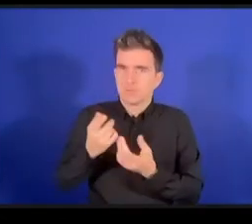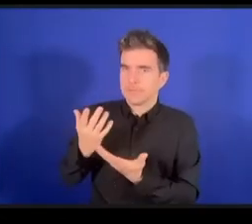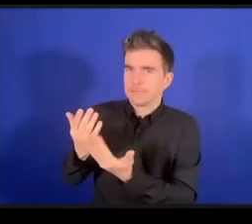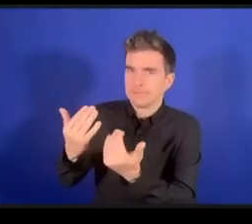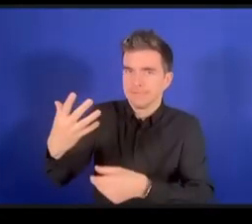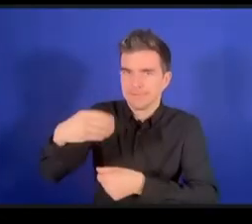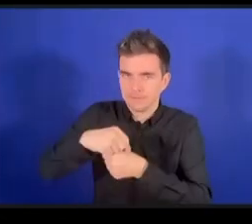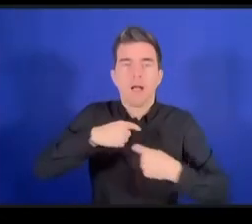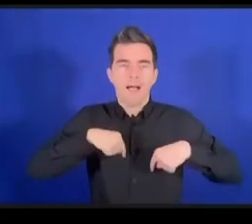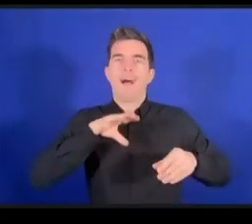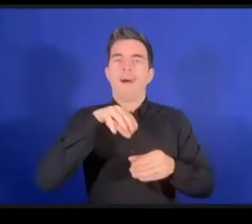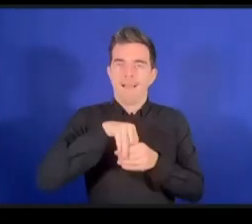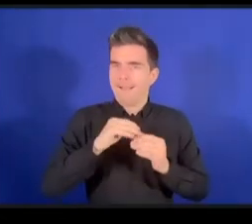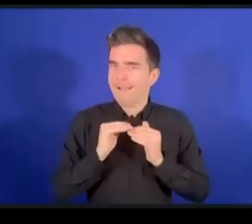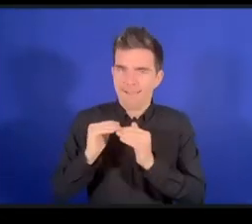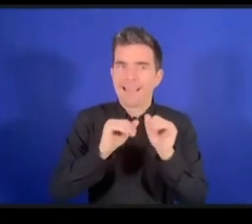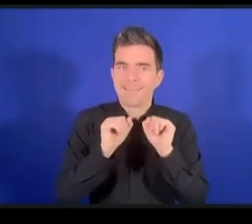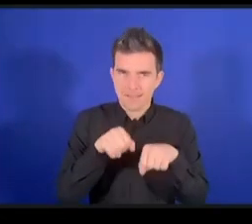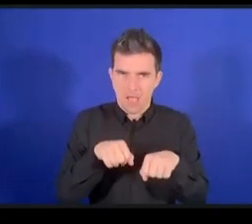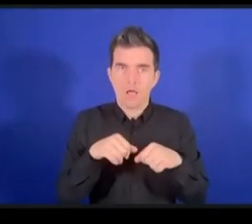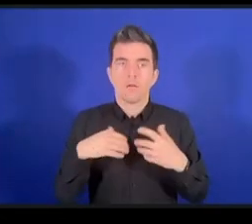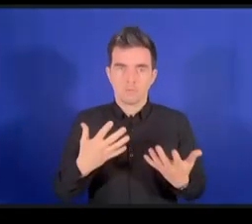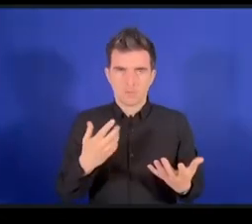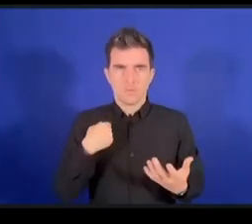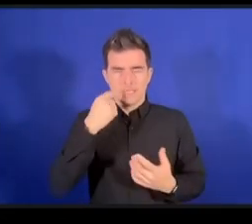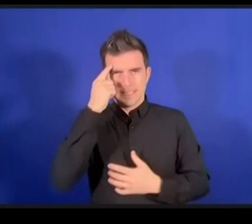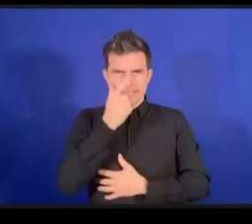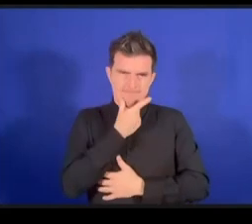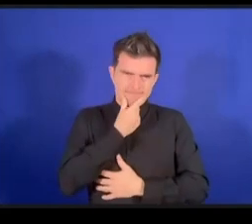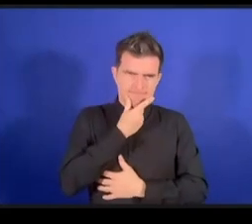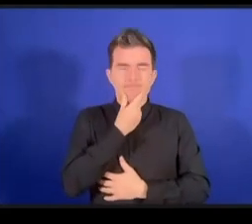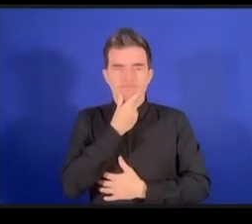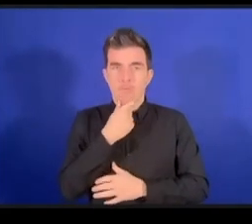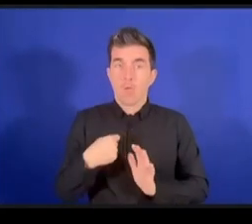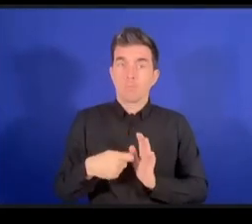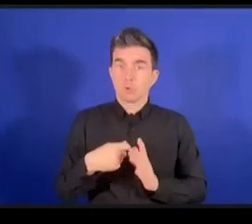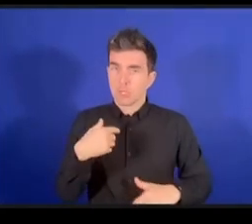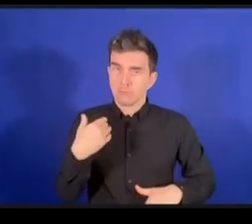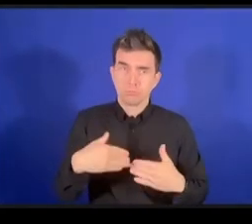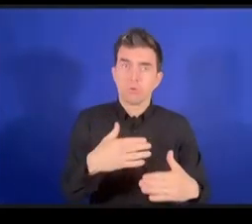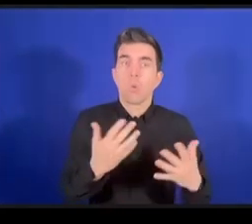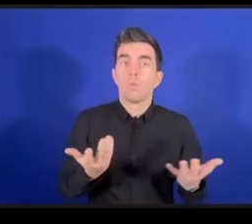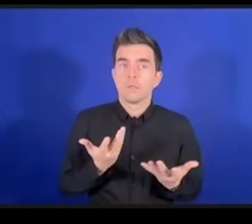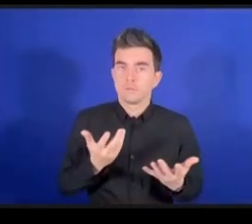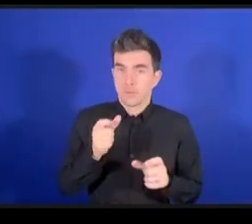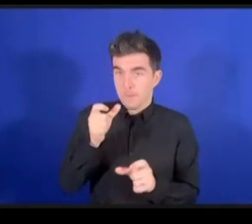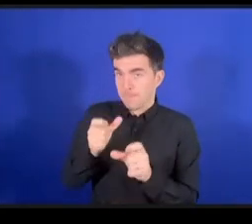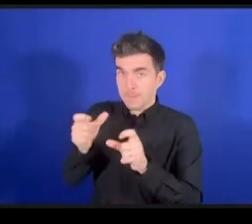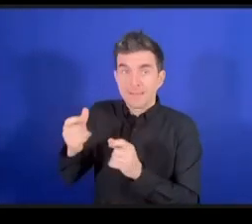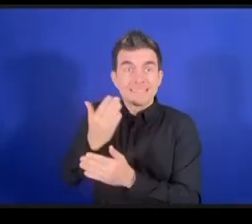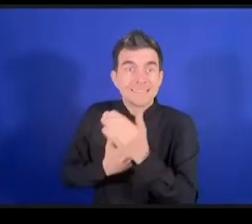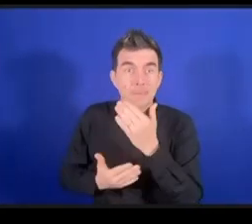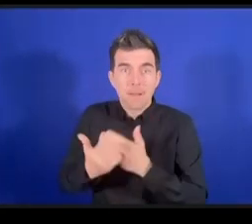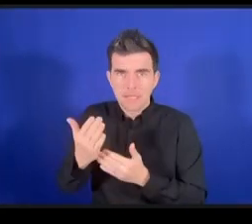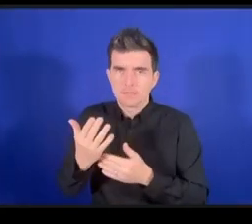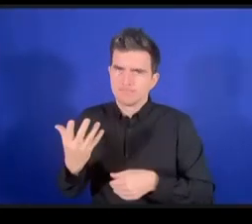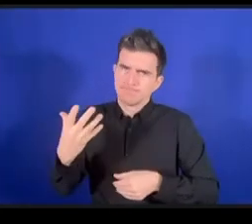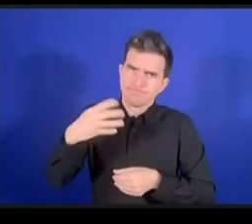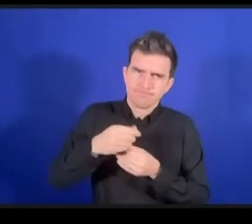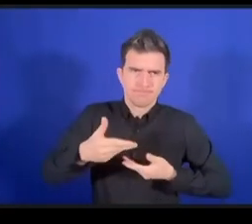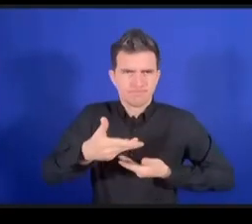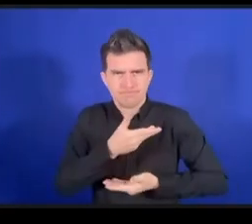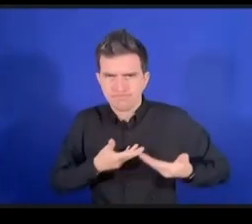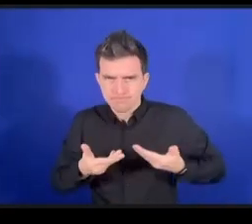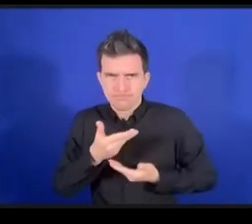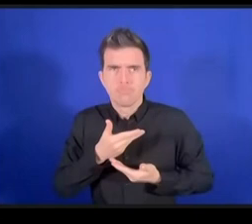earlier IGFS as well that we need to bring more people with disabilities, but that, as we all know,